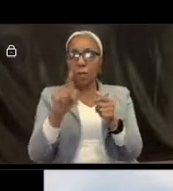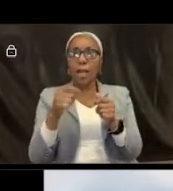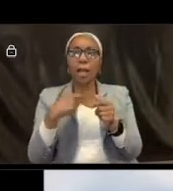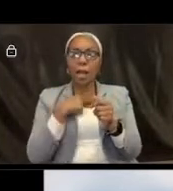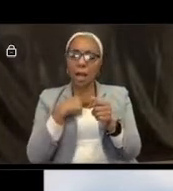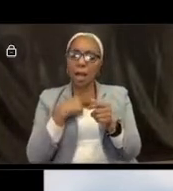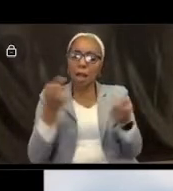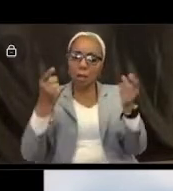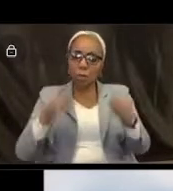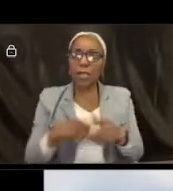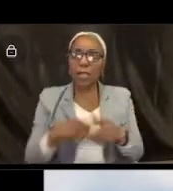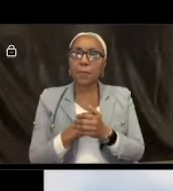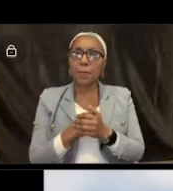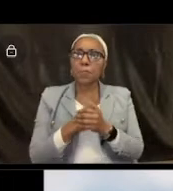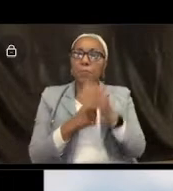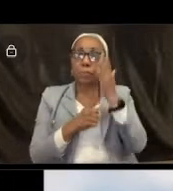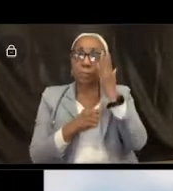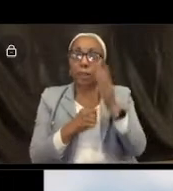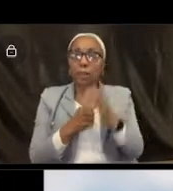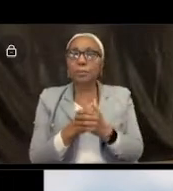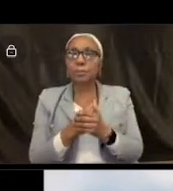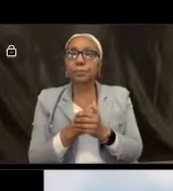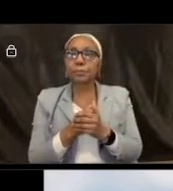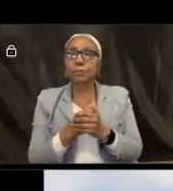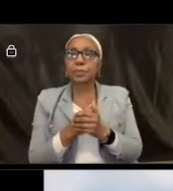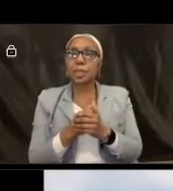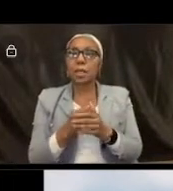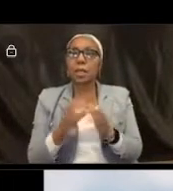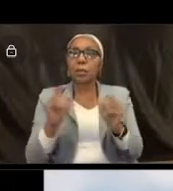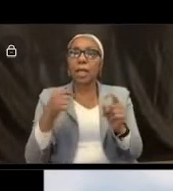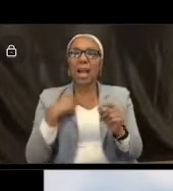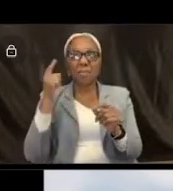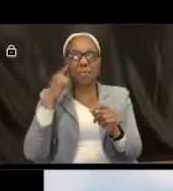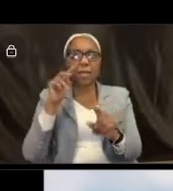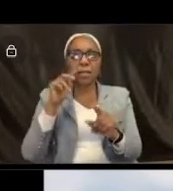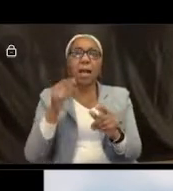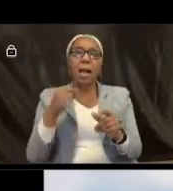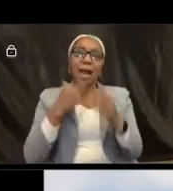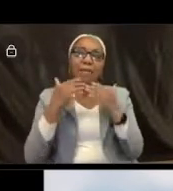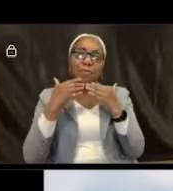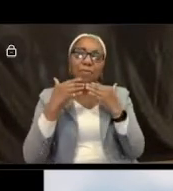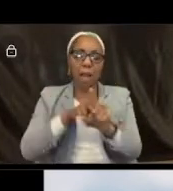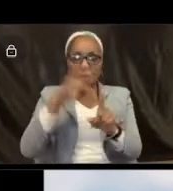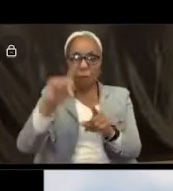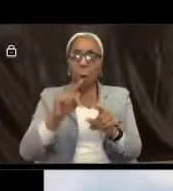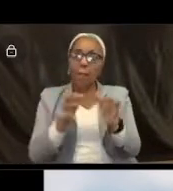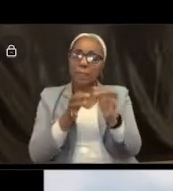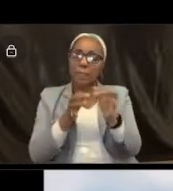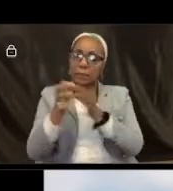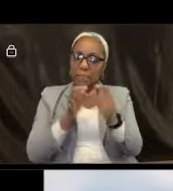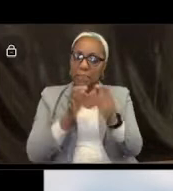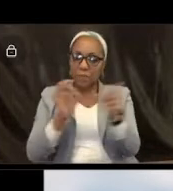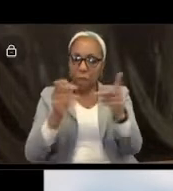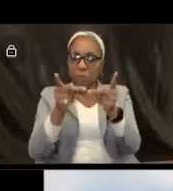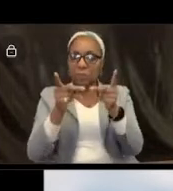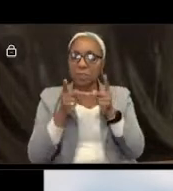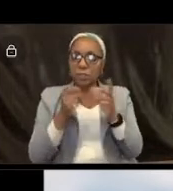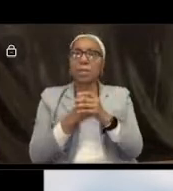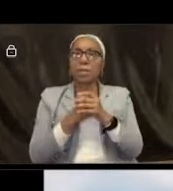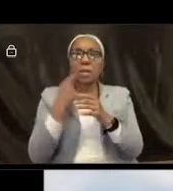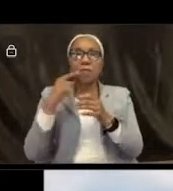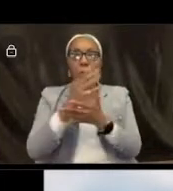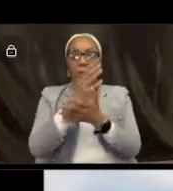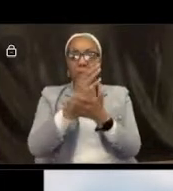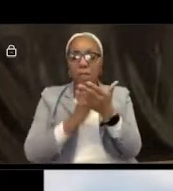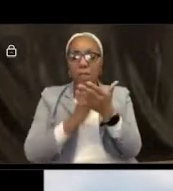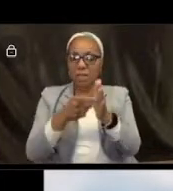to delay the vote on anything. And I thank the applicant for clearing up their position on some of these